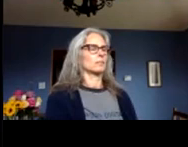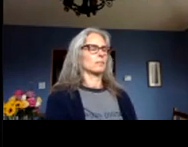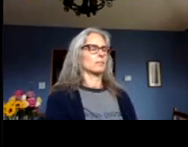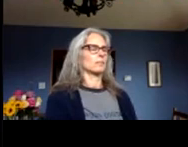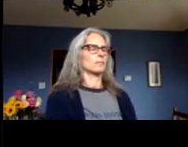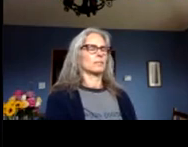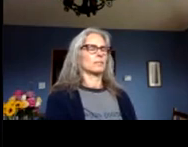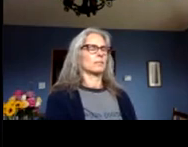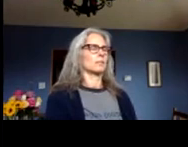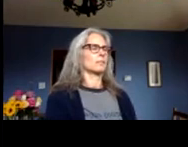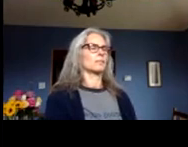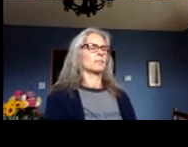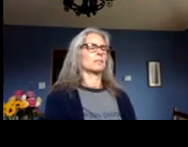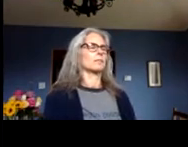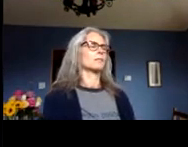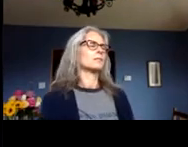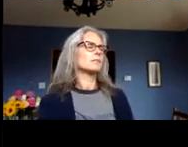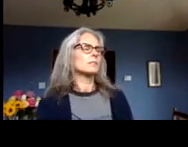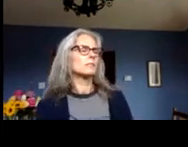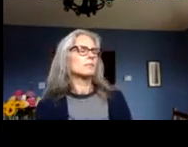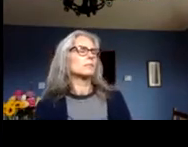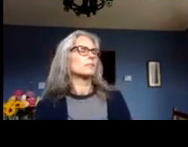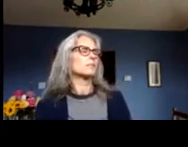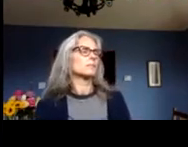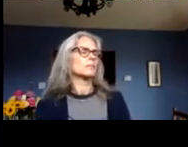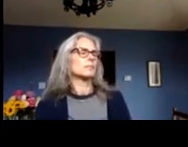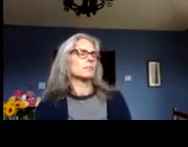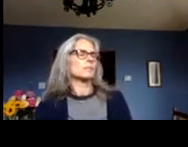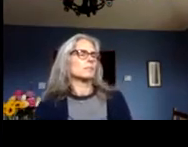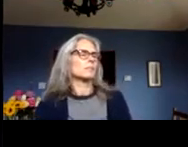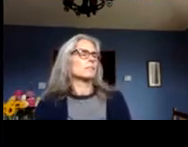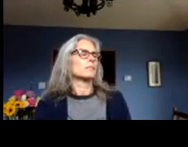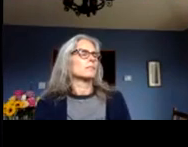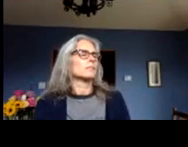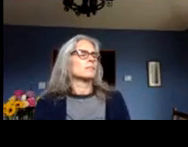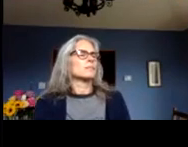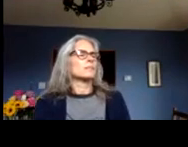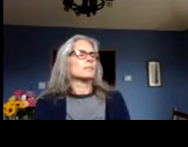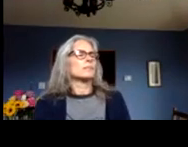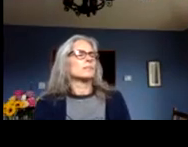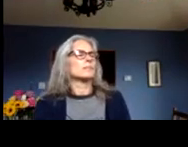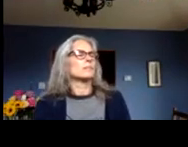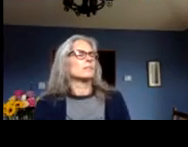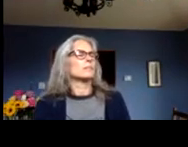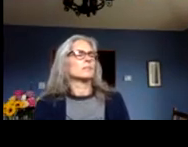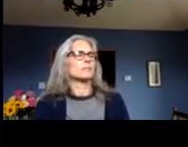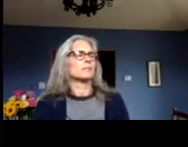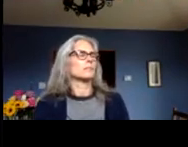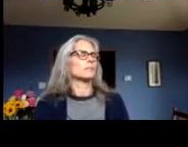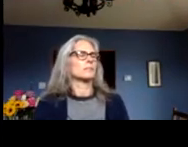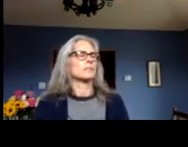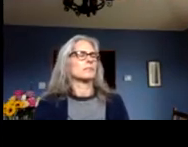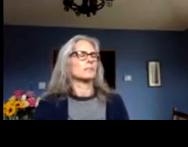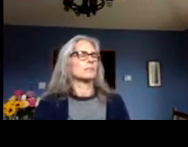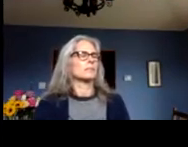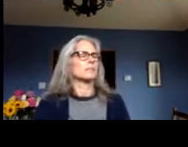card. That's awesome. I love it. I know we had some people suggest at New Teacher Orientation a scavenger hunt. The different platforms